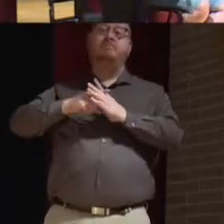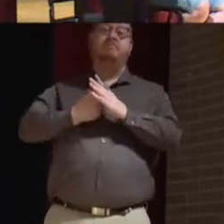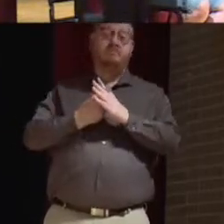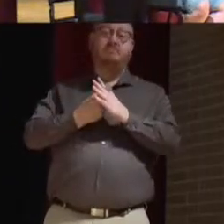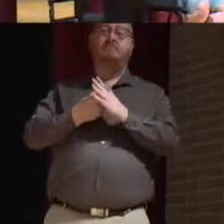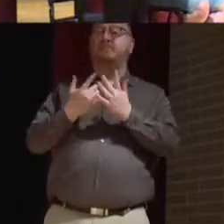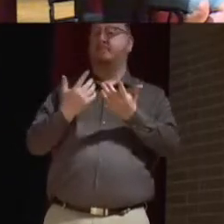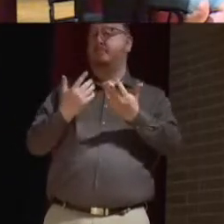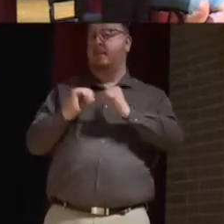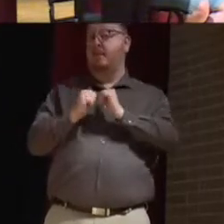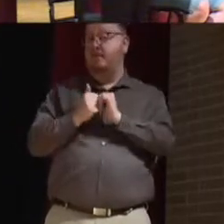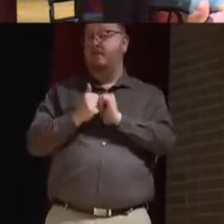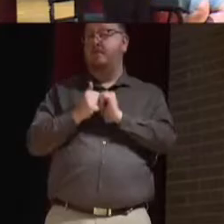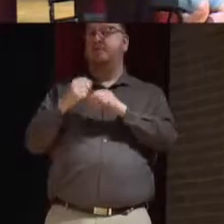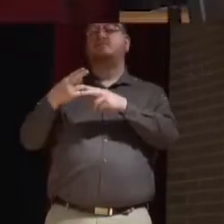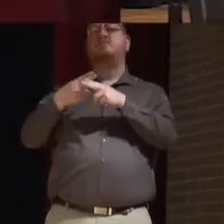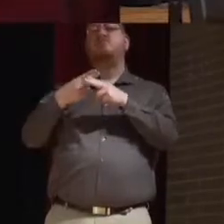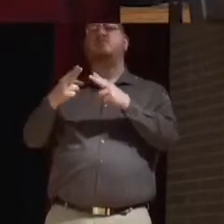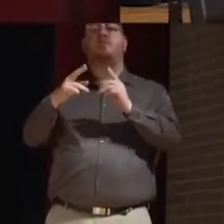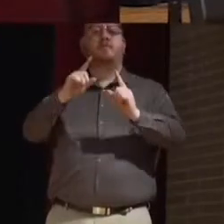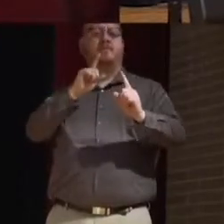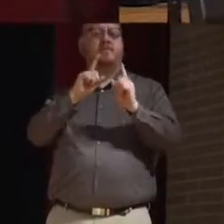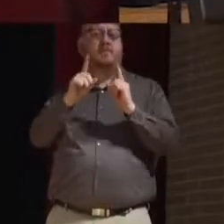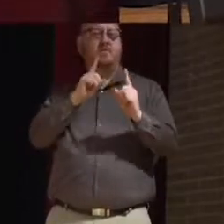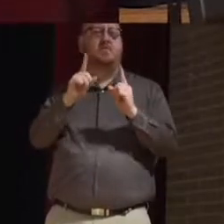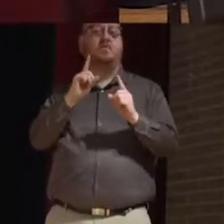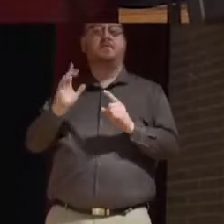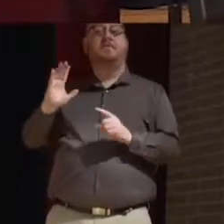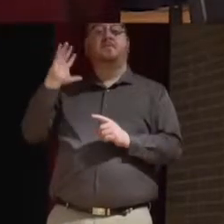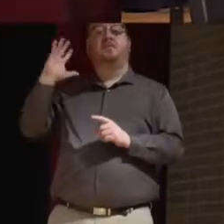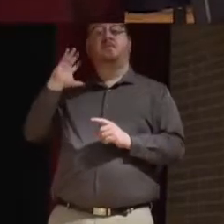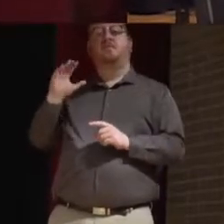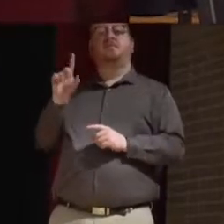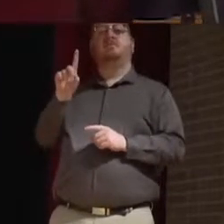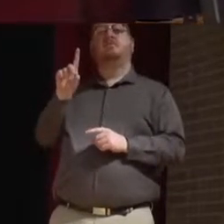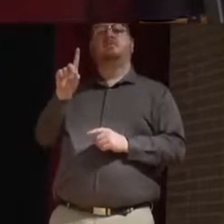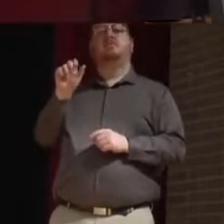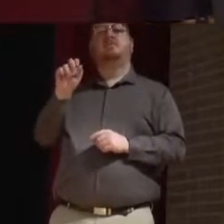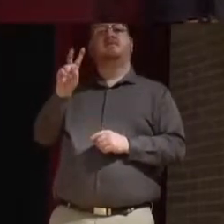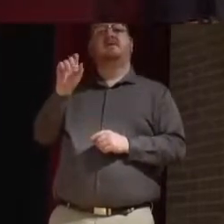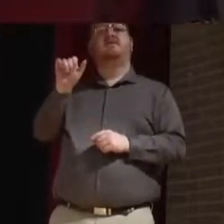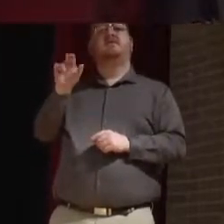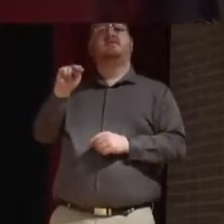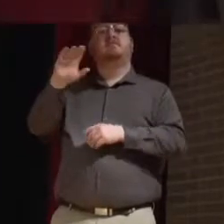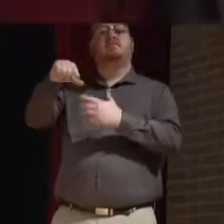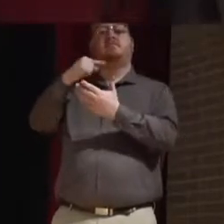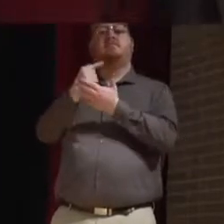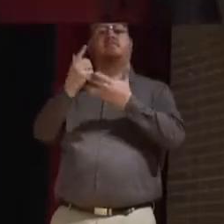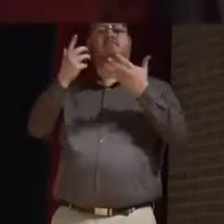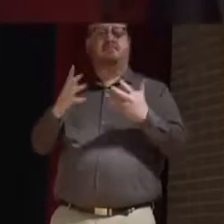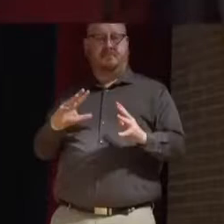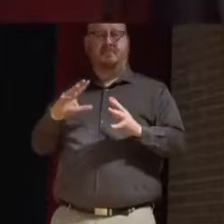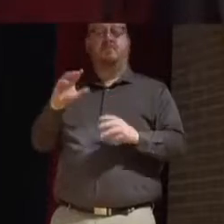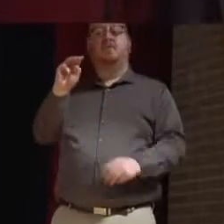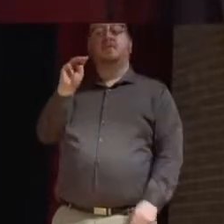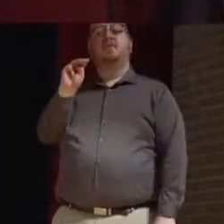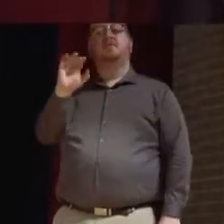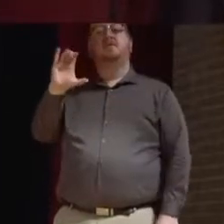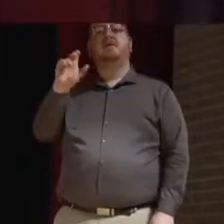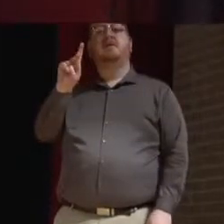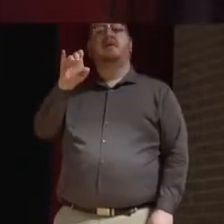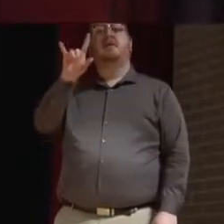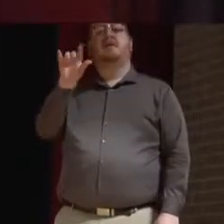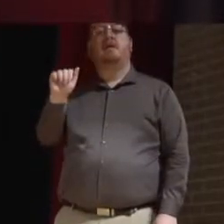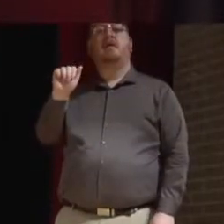event with a short interview with a former Davison graduate. This is Michaela Mathis, and she graduated from Davison High